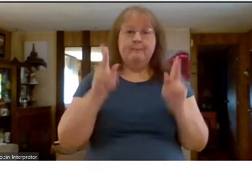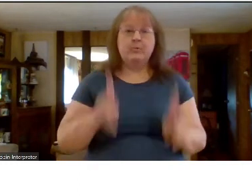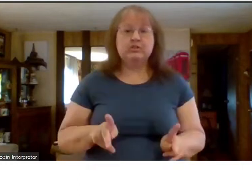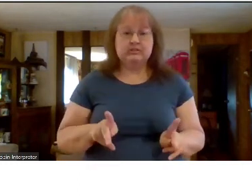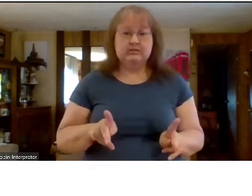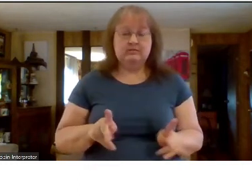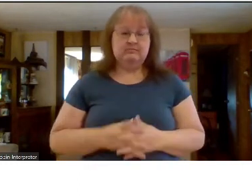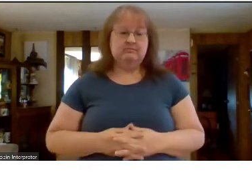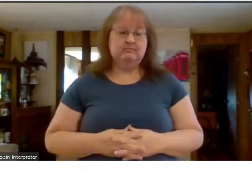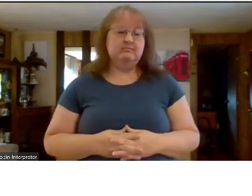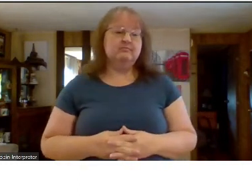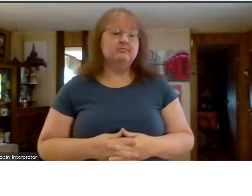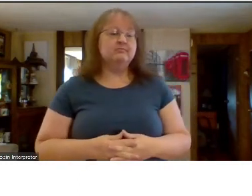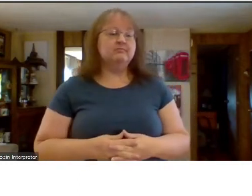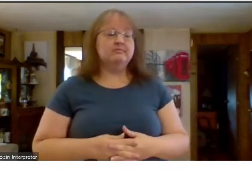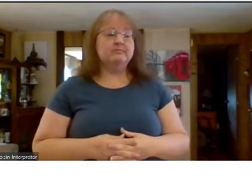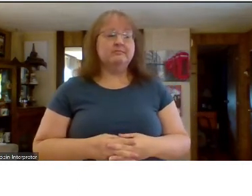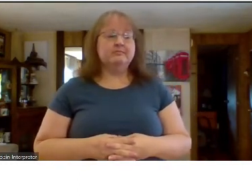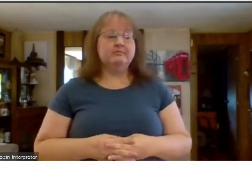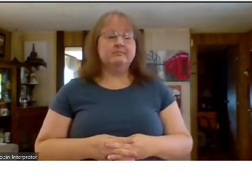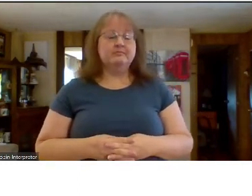Round to nearest